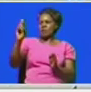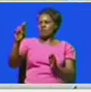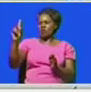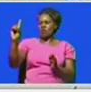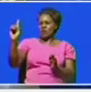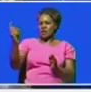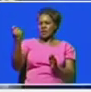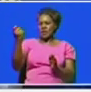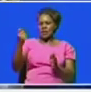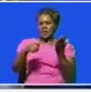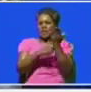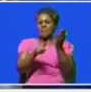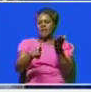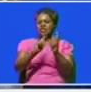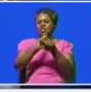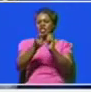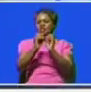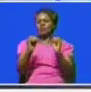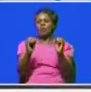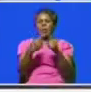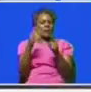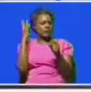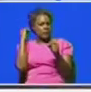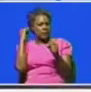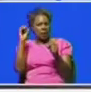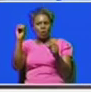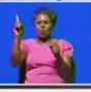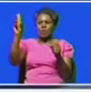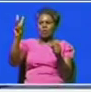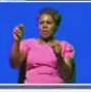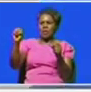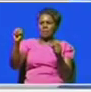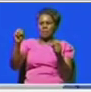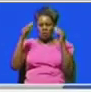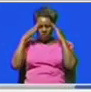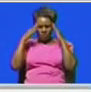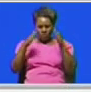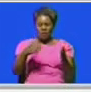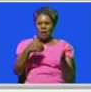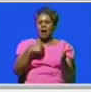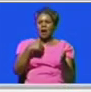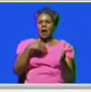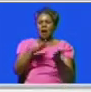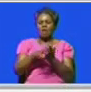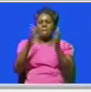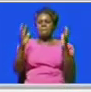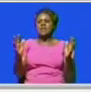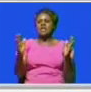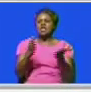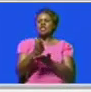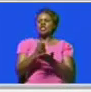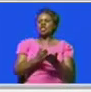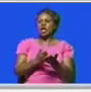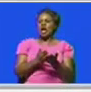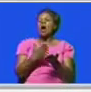the said list will not change, but sources say ODM is determined to have alliance share, owing